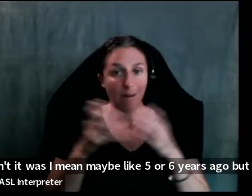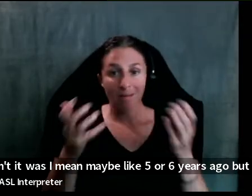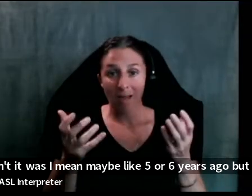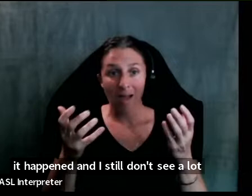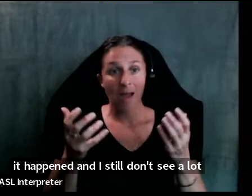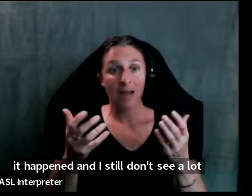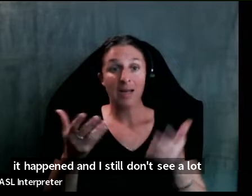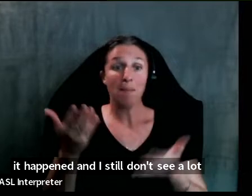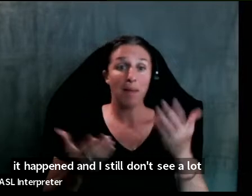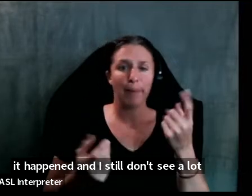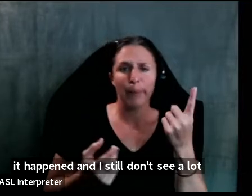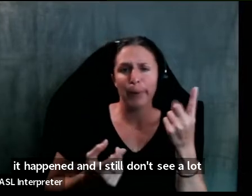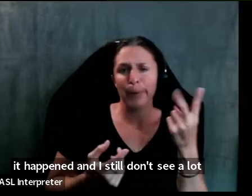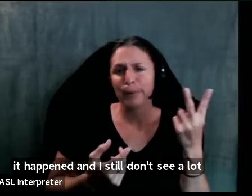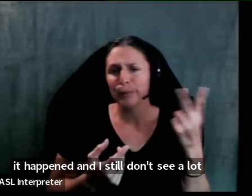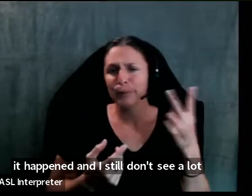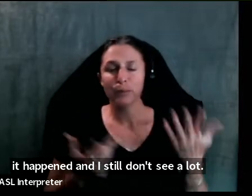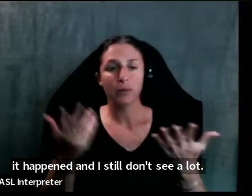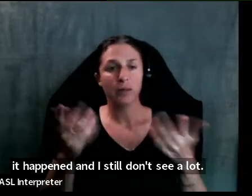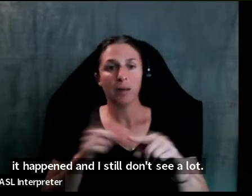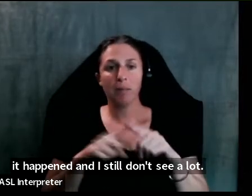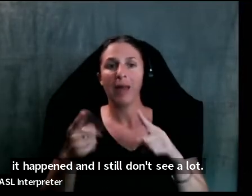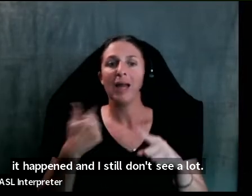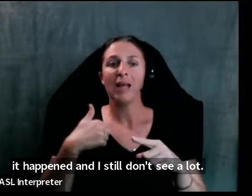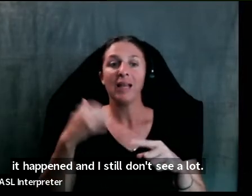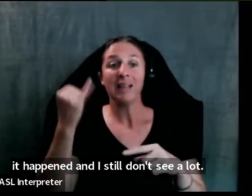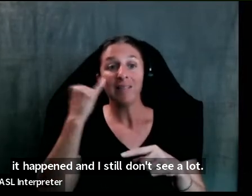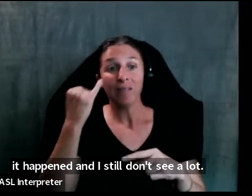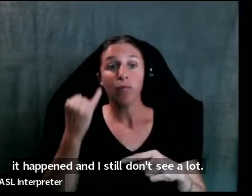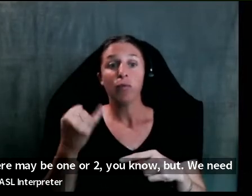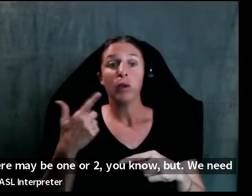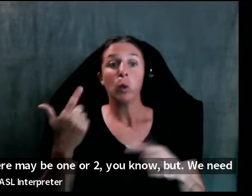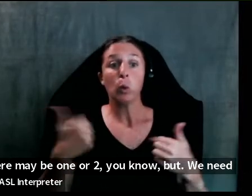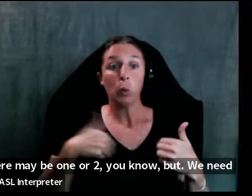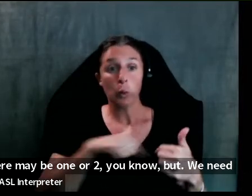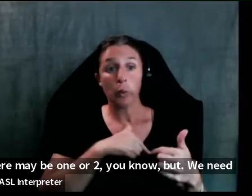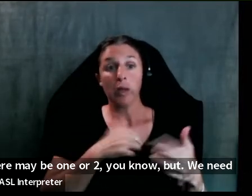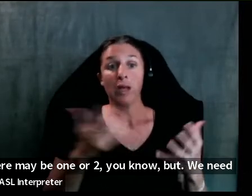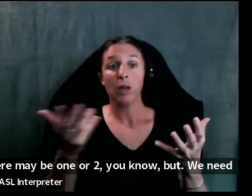There may be 1 or 2, but we need, if we want